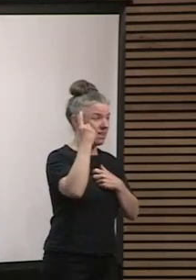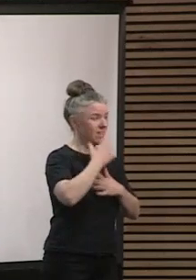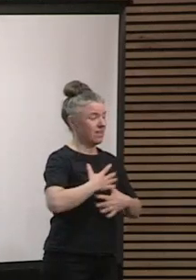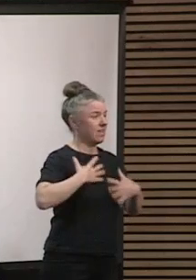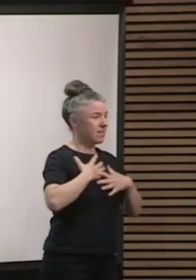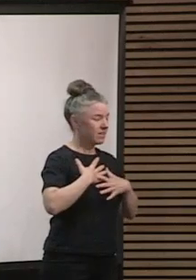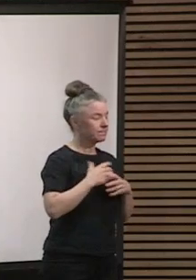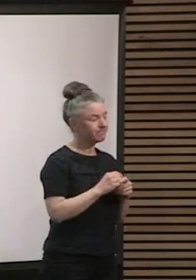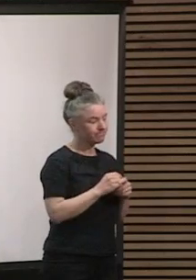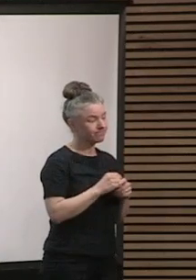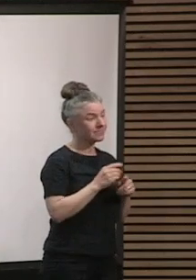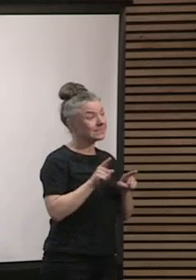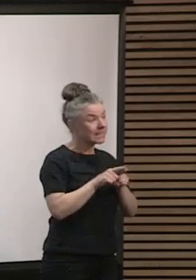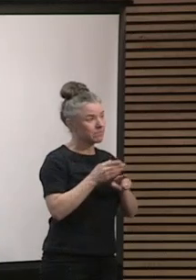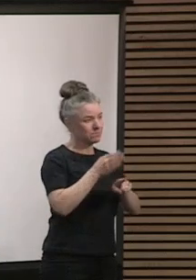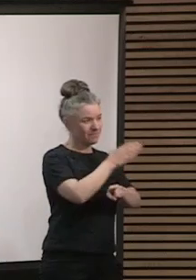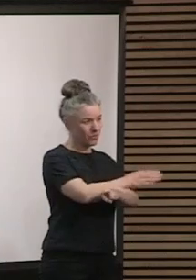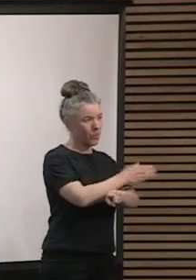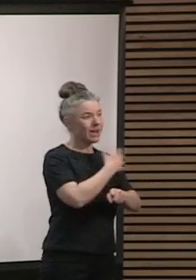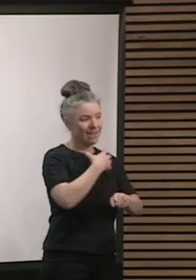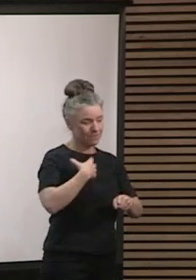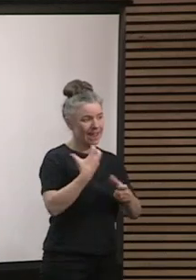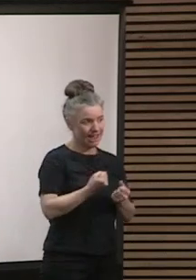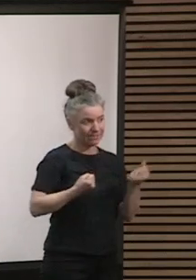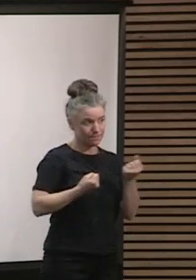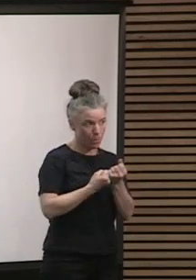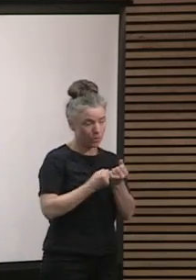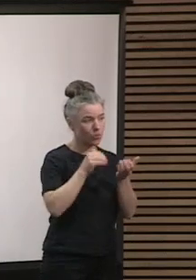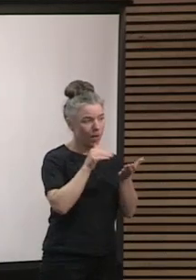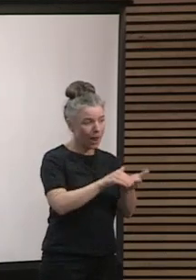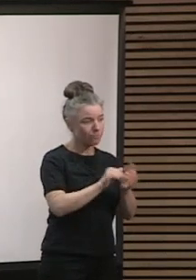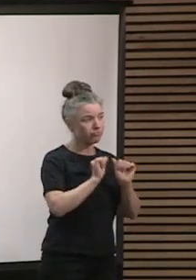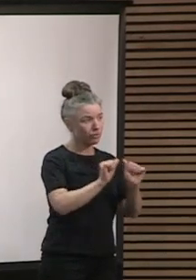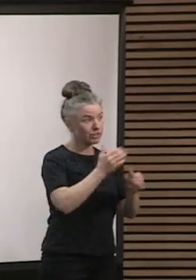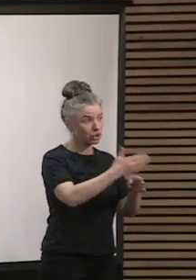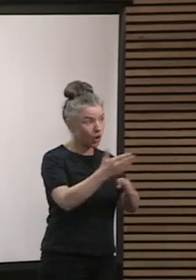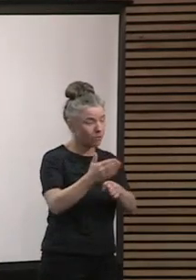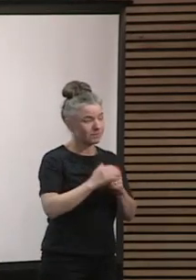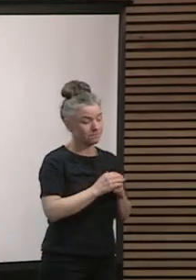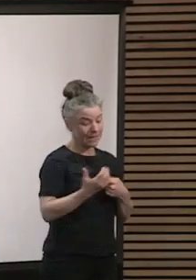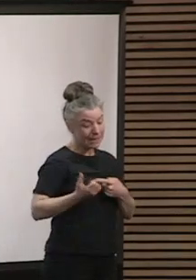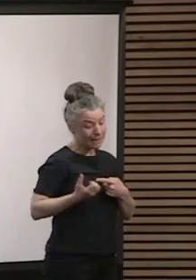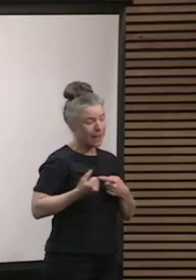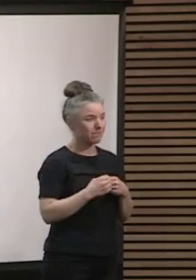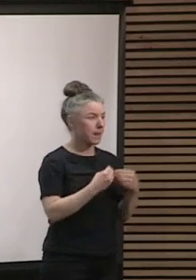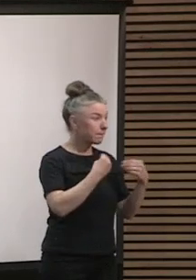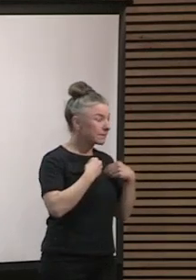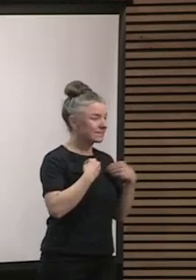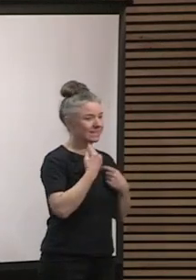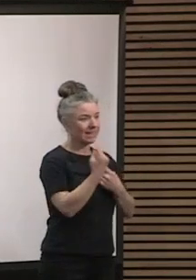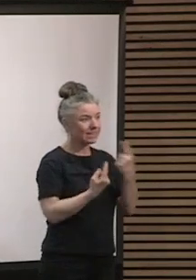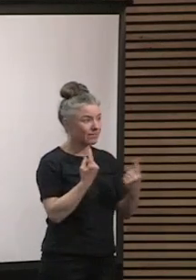before, we will use what tools we have to protect jobs, incomes, and businesses, as well as people's